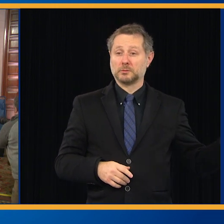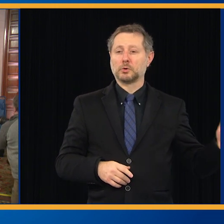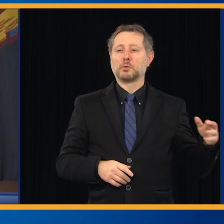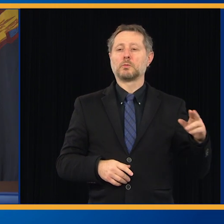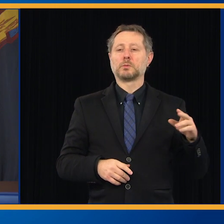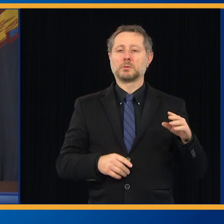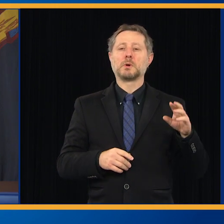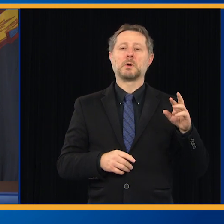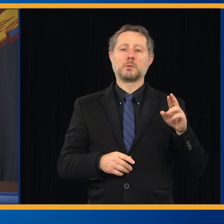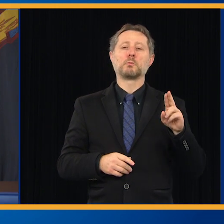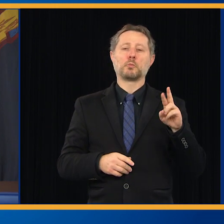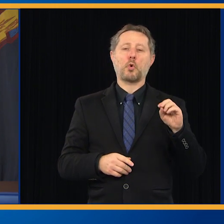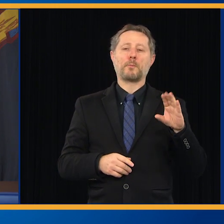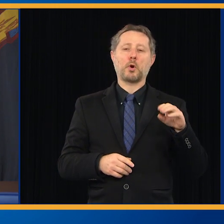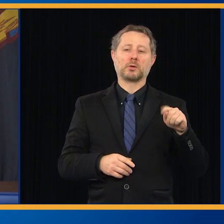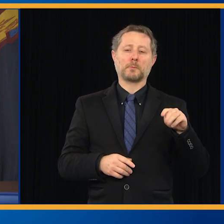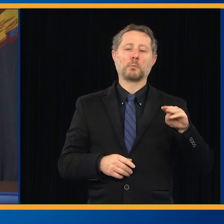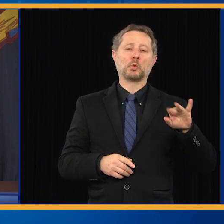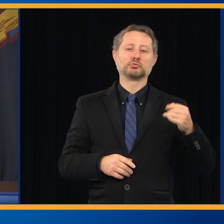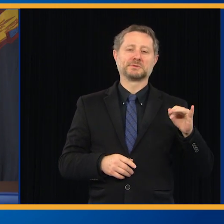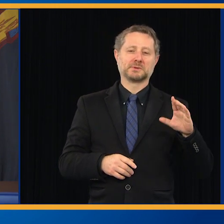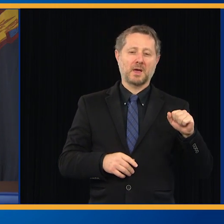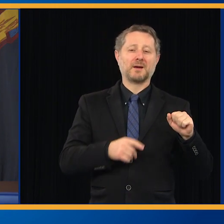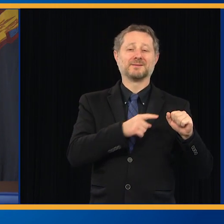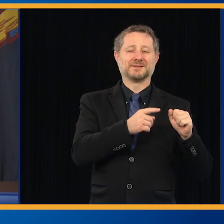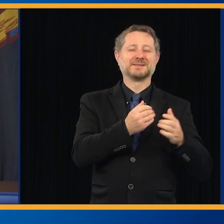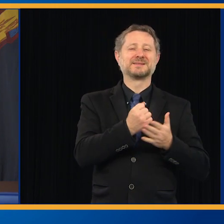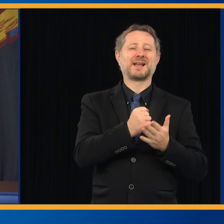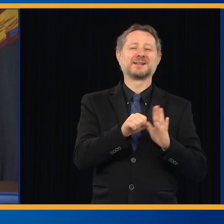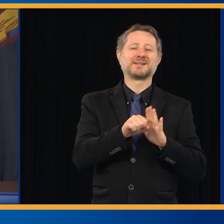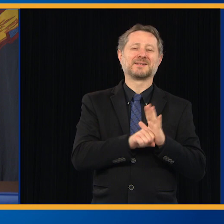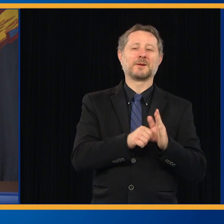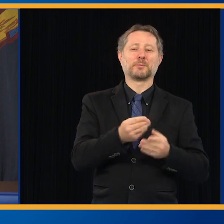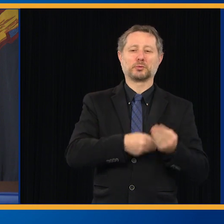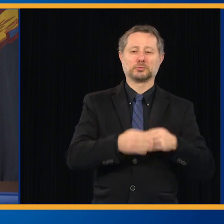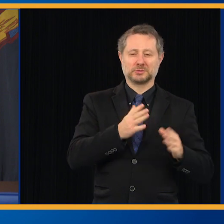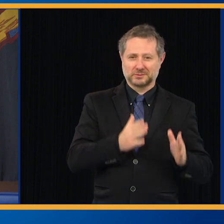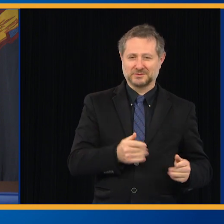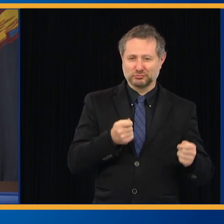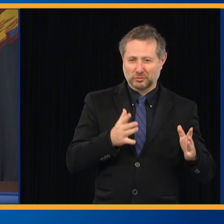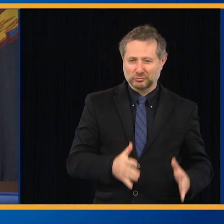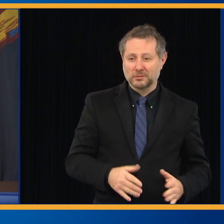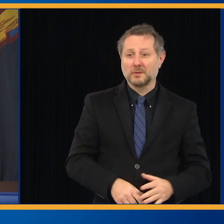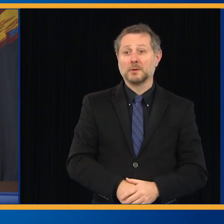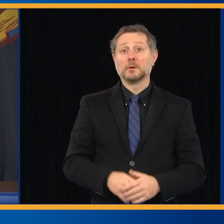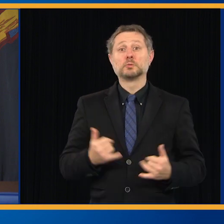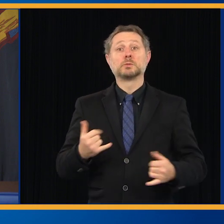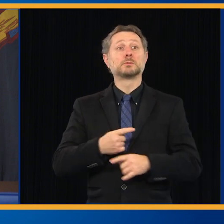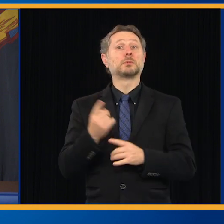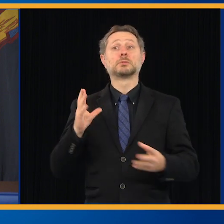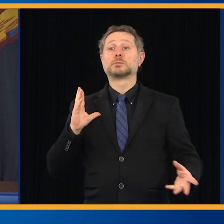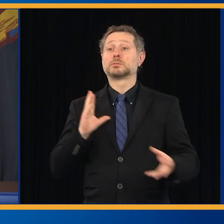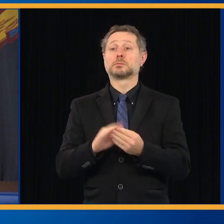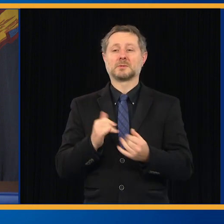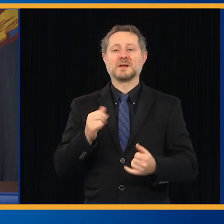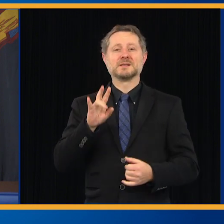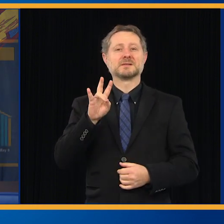Director. Thank you for being here today. Today is day 71 with a question mark.